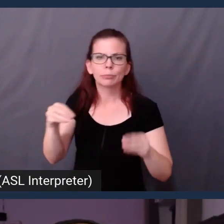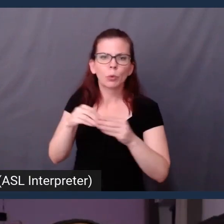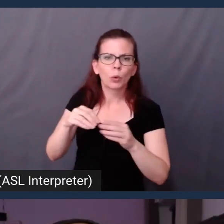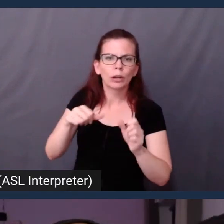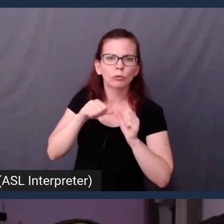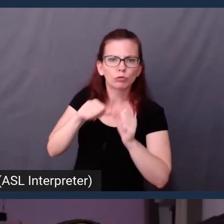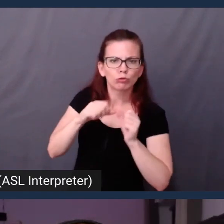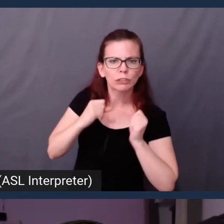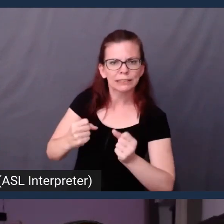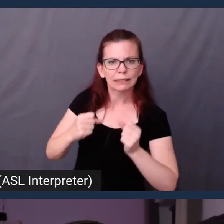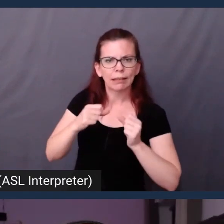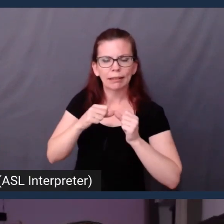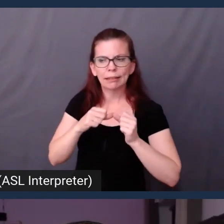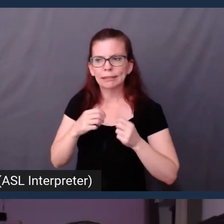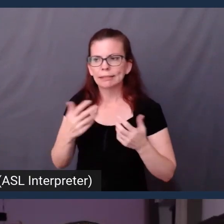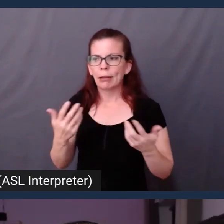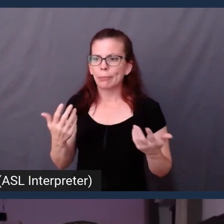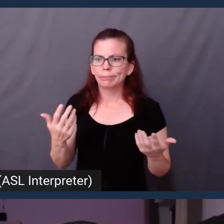resilient